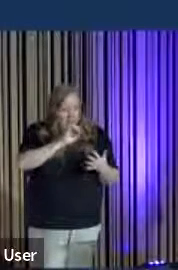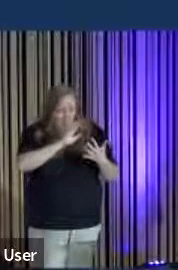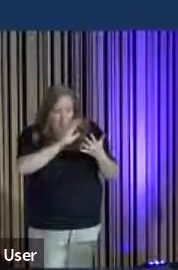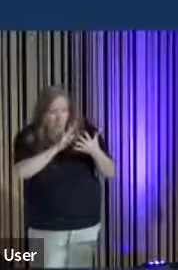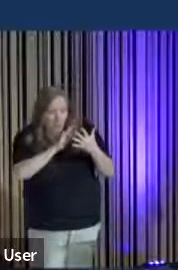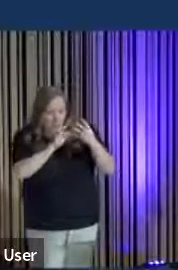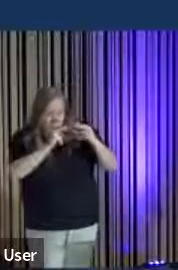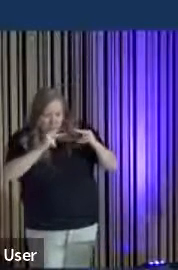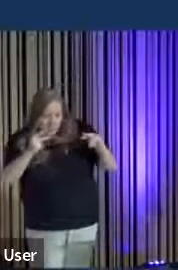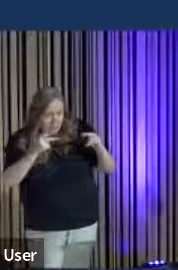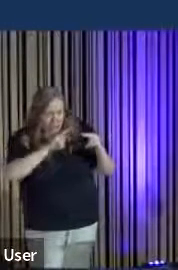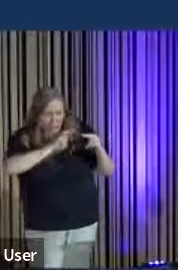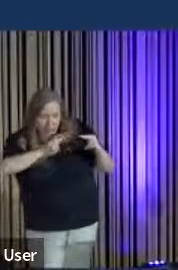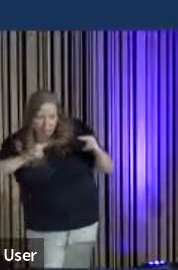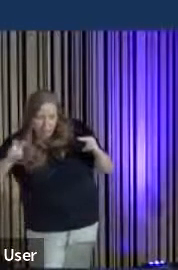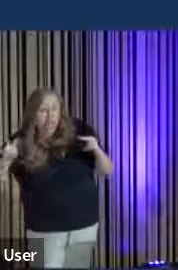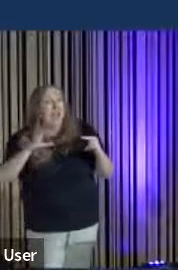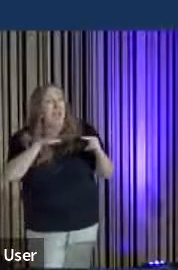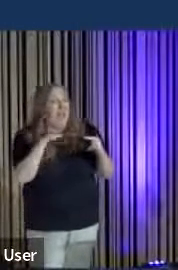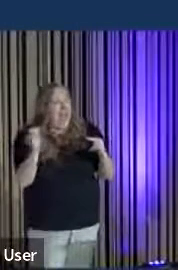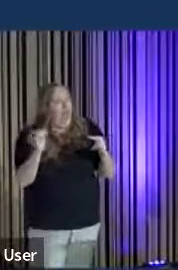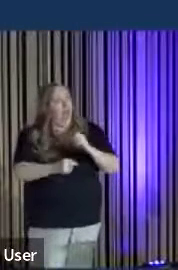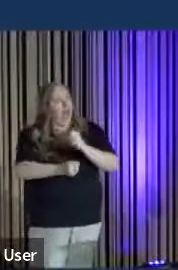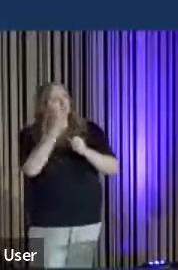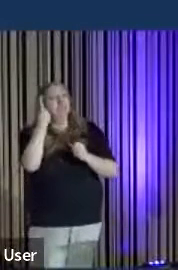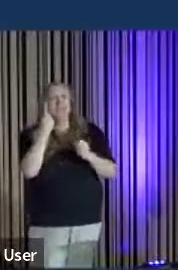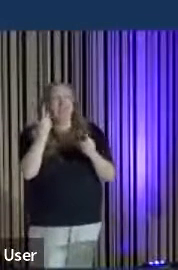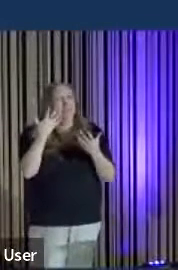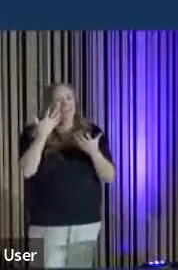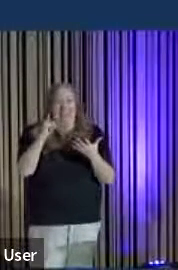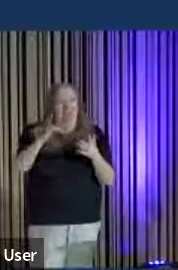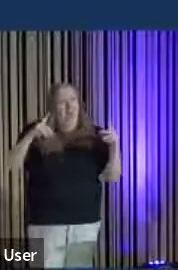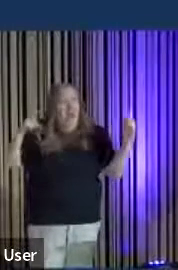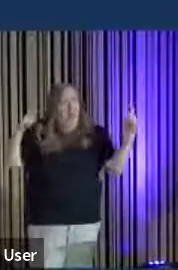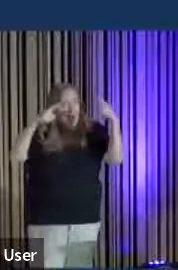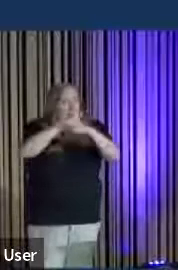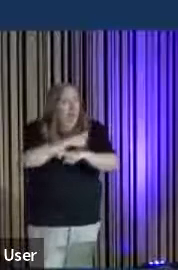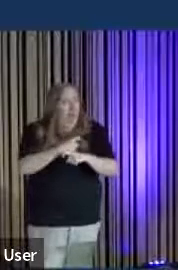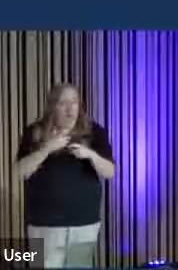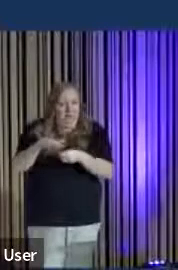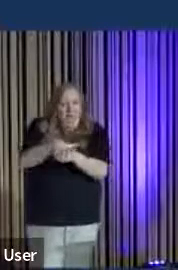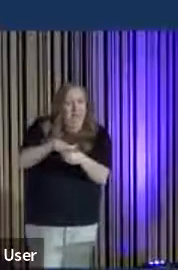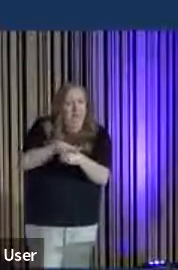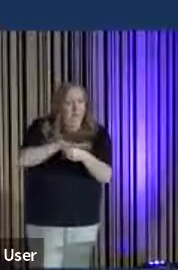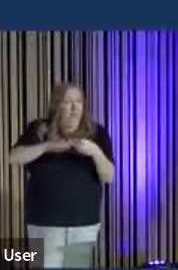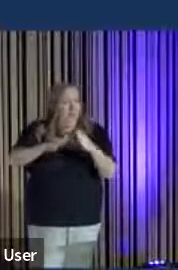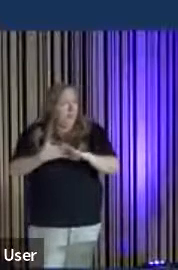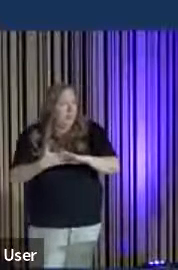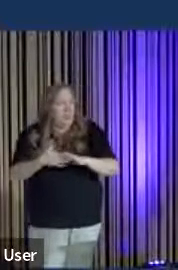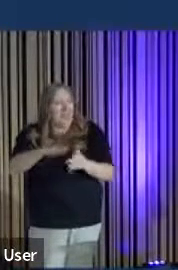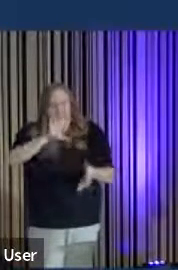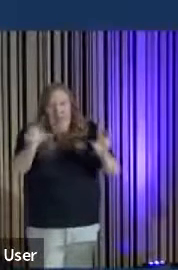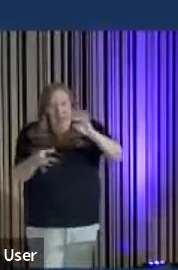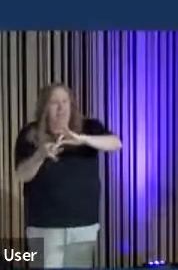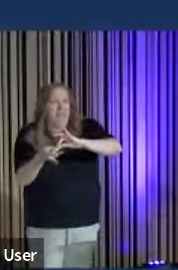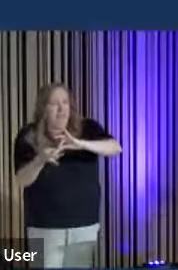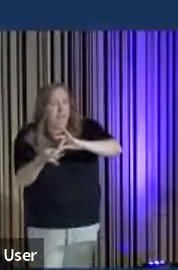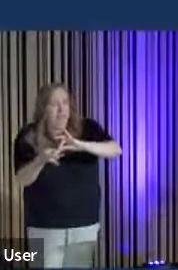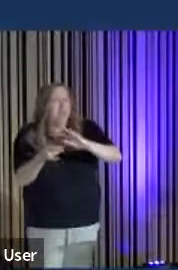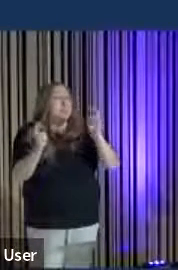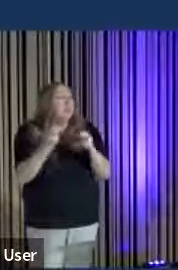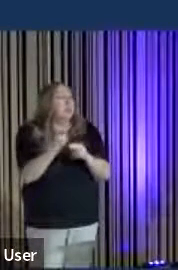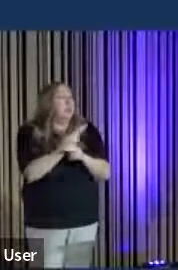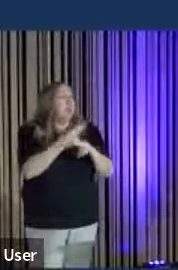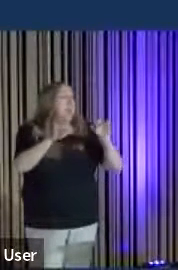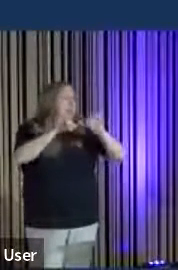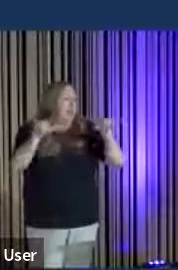disentangle this complex community. And so essentially using a sort of systems approach to try to understand this